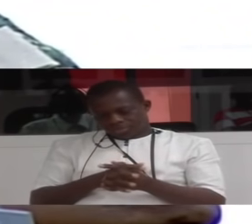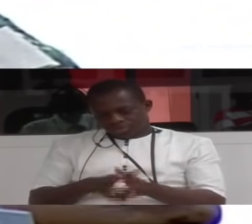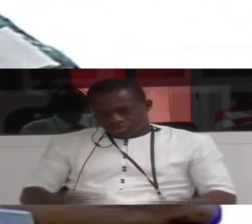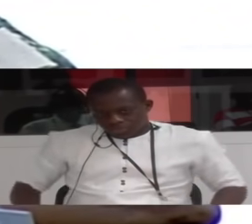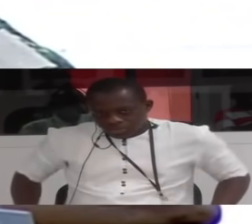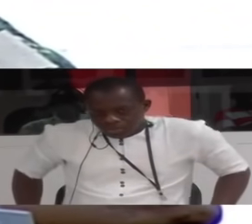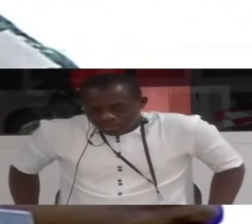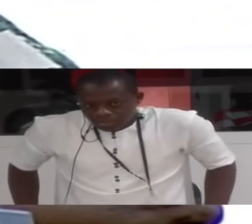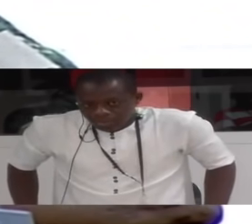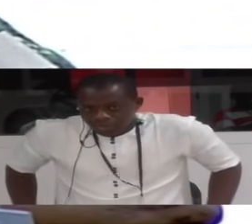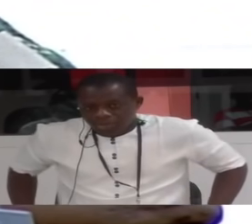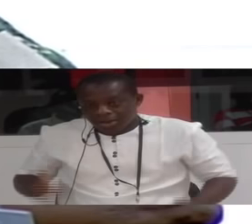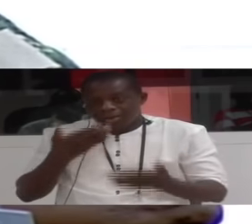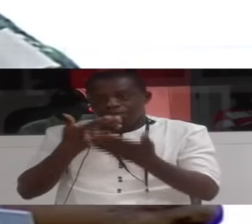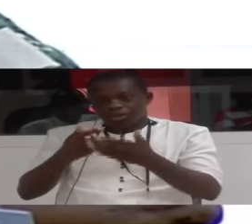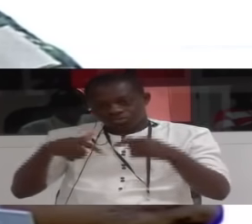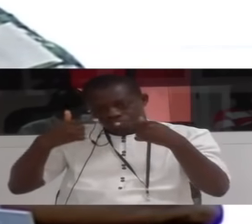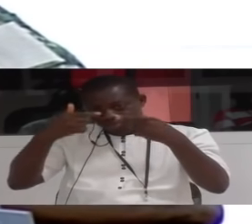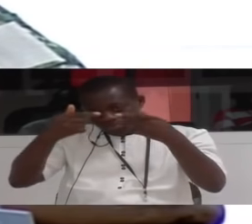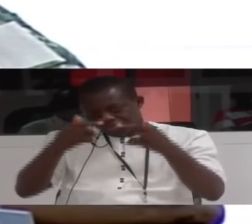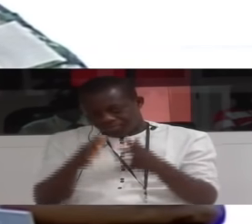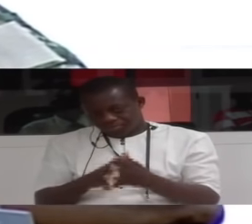Please proceed. Mën nga continue.